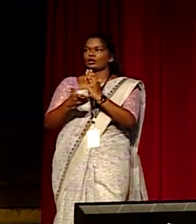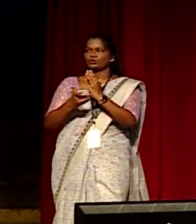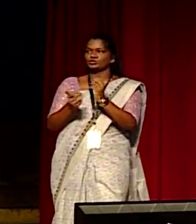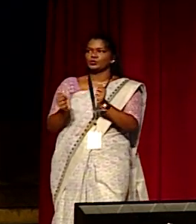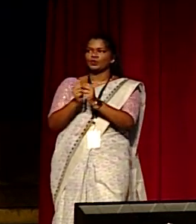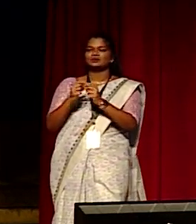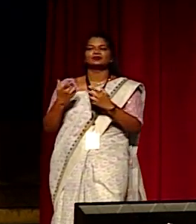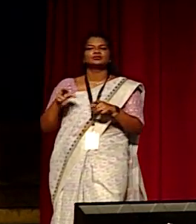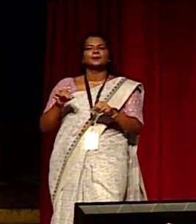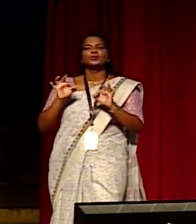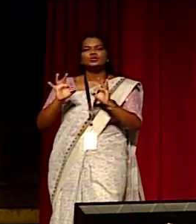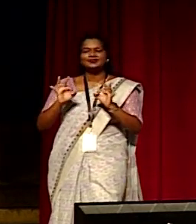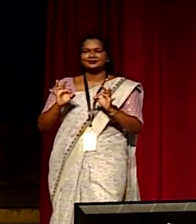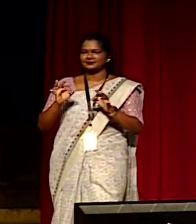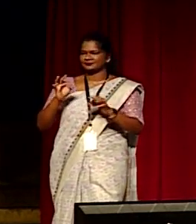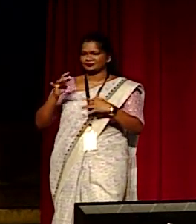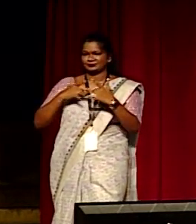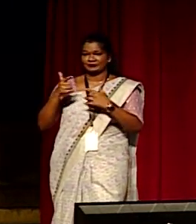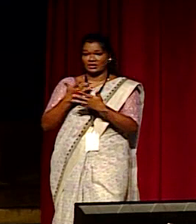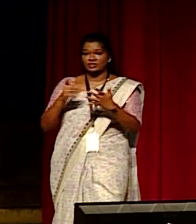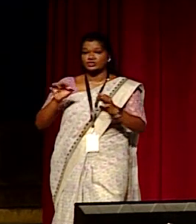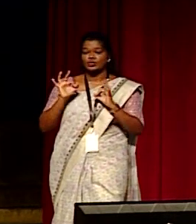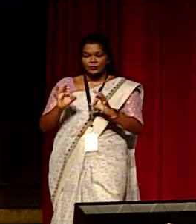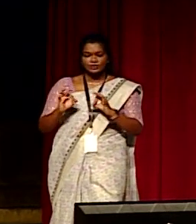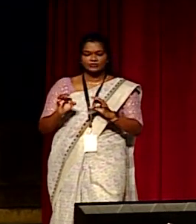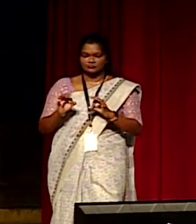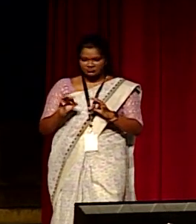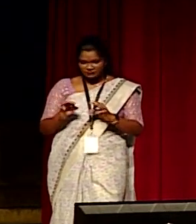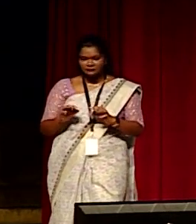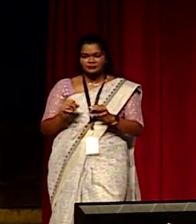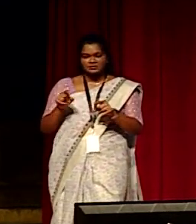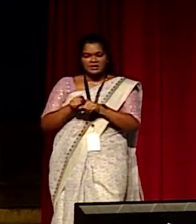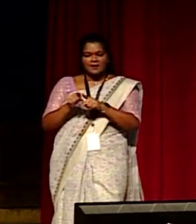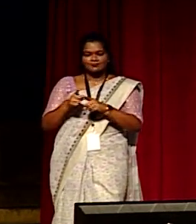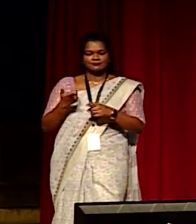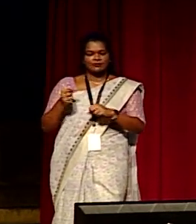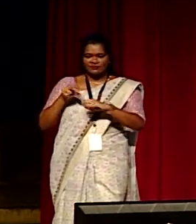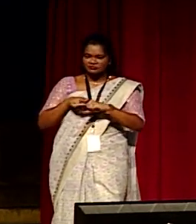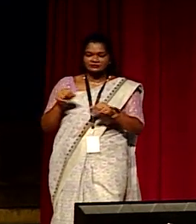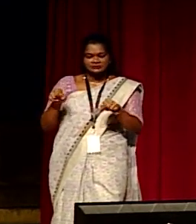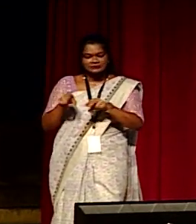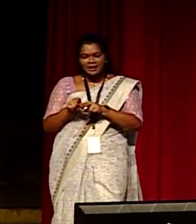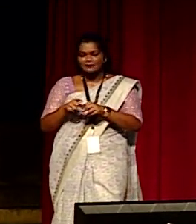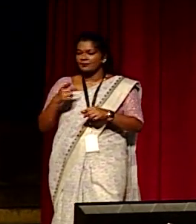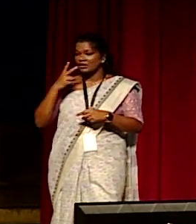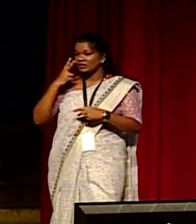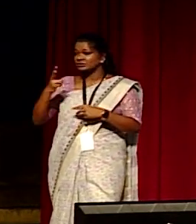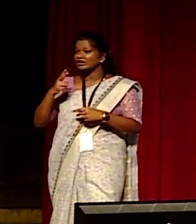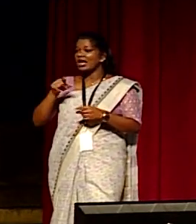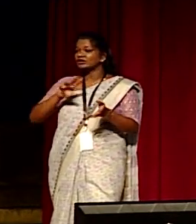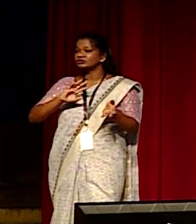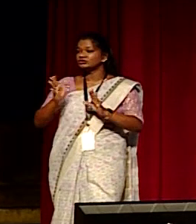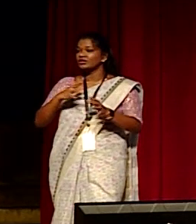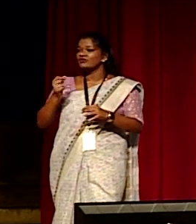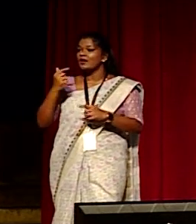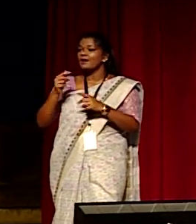should have good cosmesis. It should be robust, of course. So that's a prerequisite too, considering that the environment that